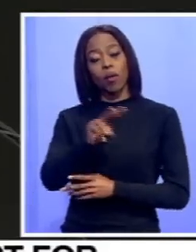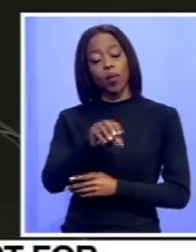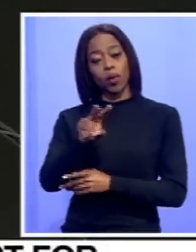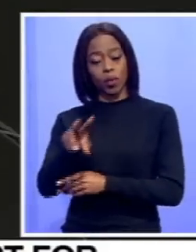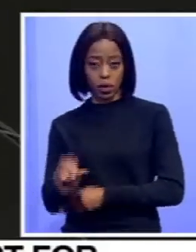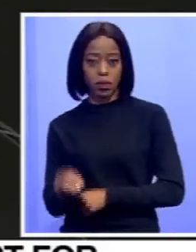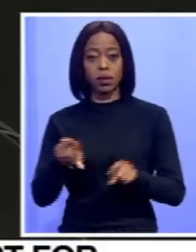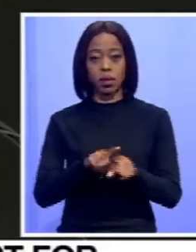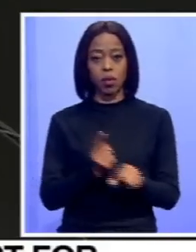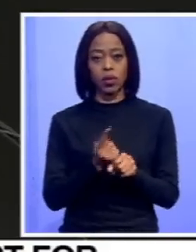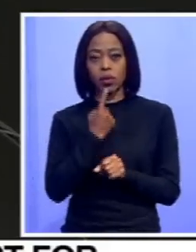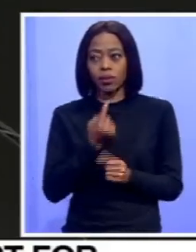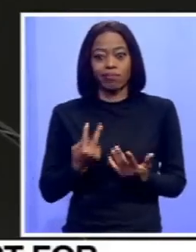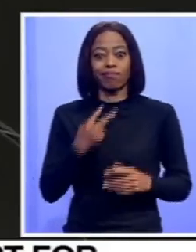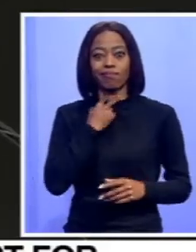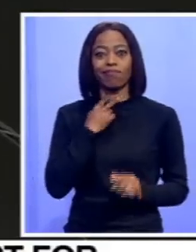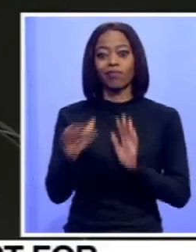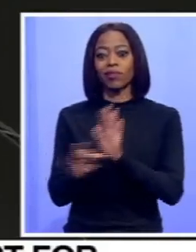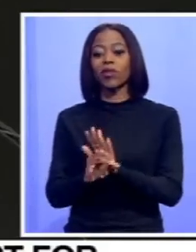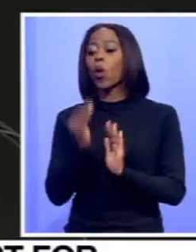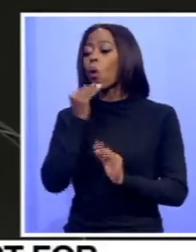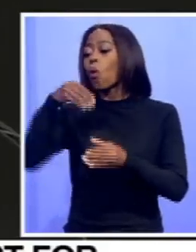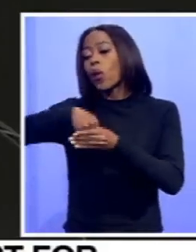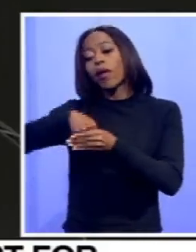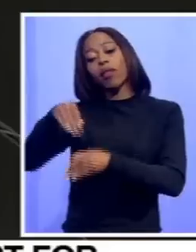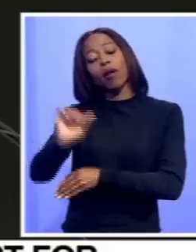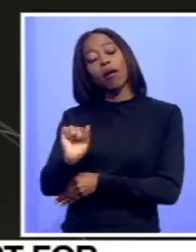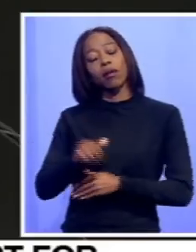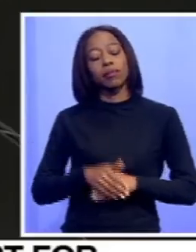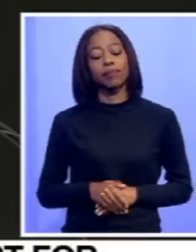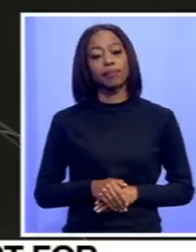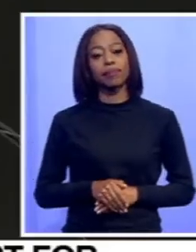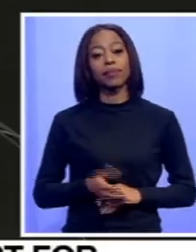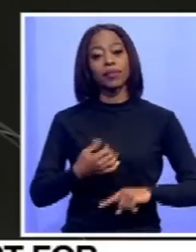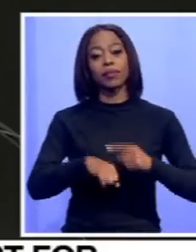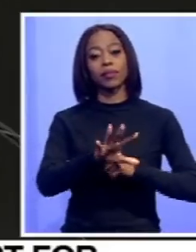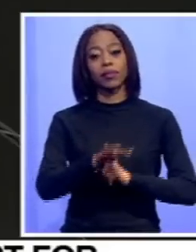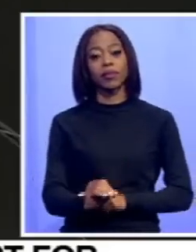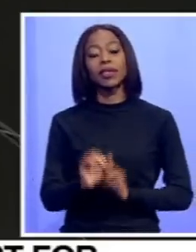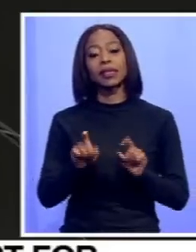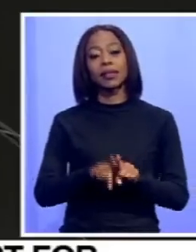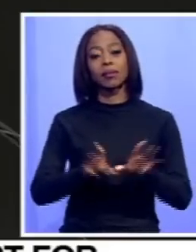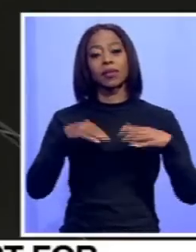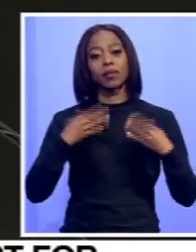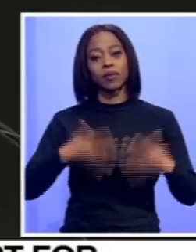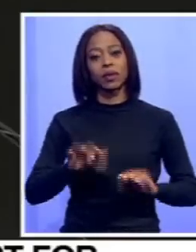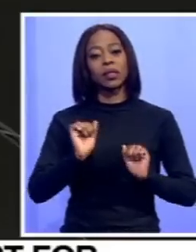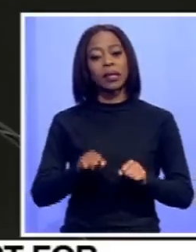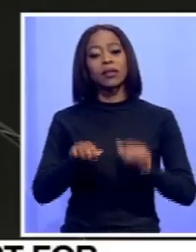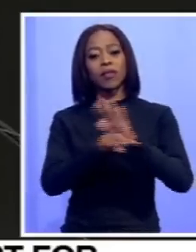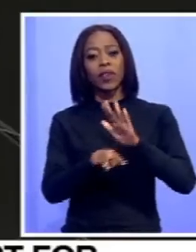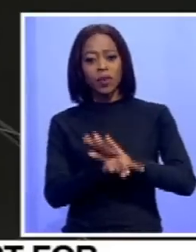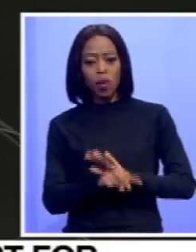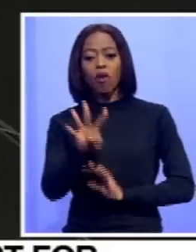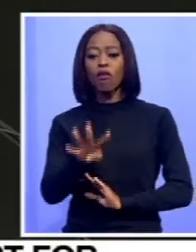and admitted that he could not identify the occupants of the vehicles. Sub 50. He also admitted that it was clear from the video that there was a